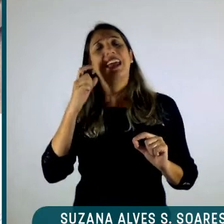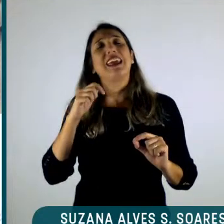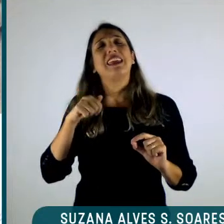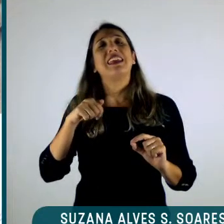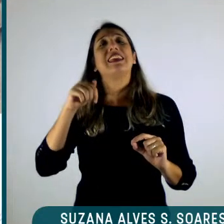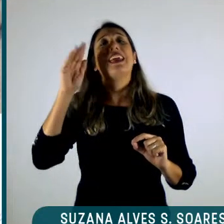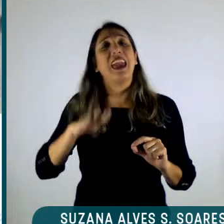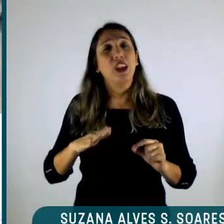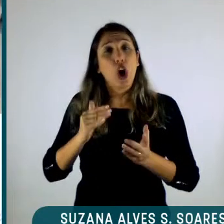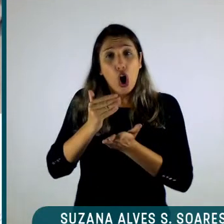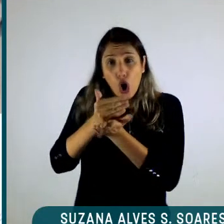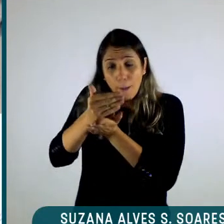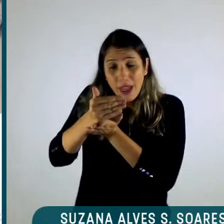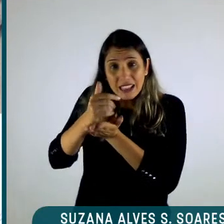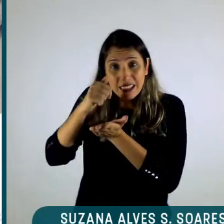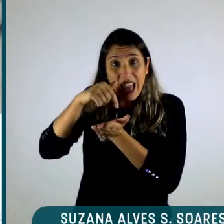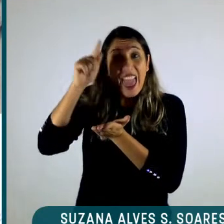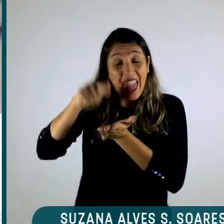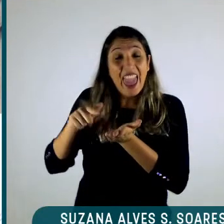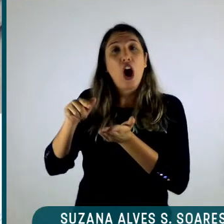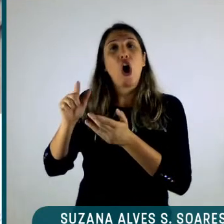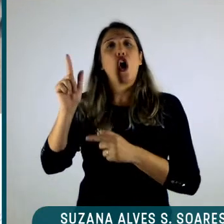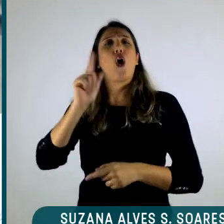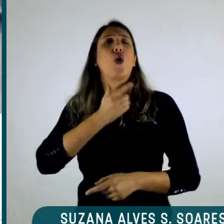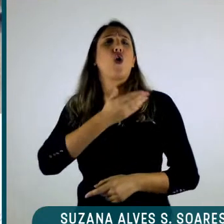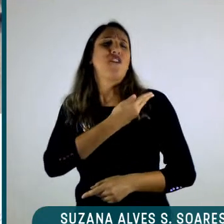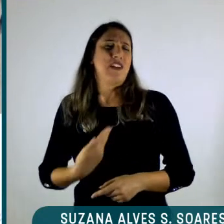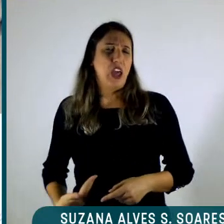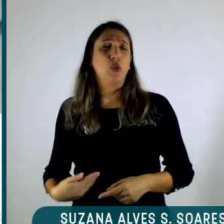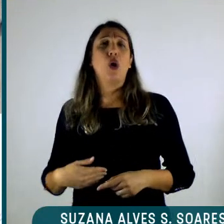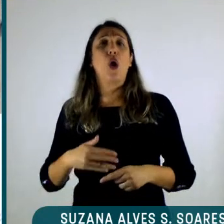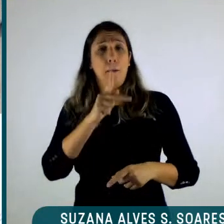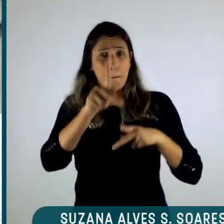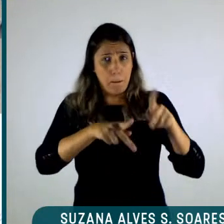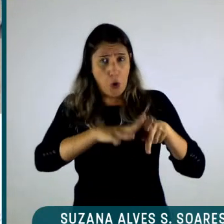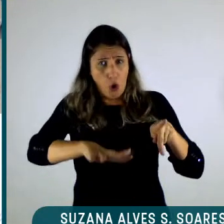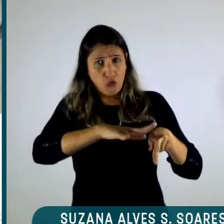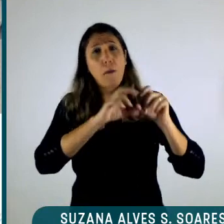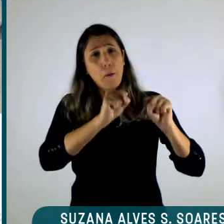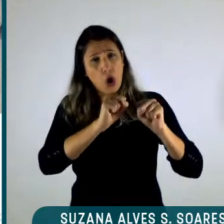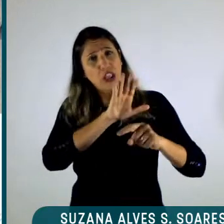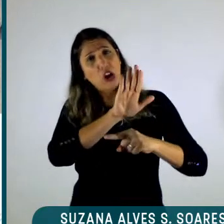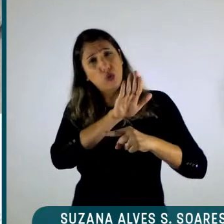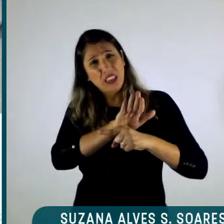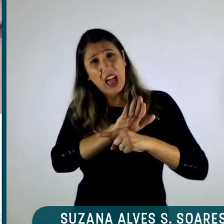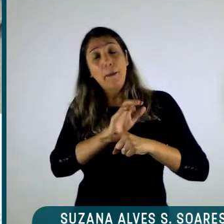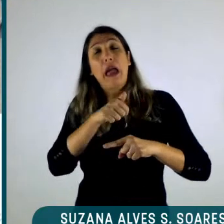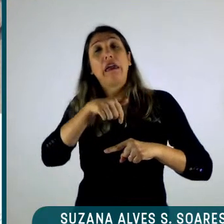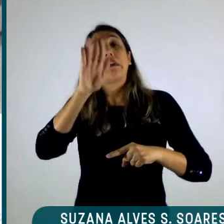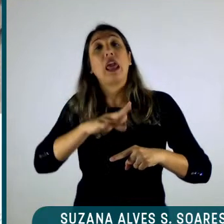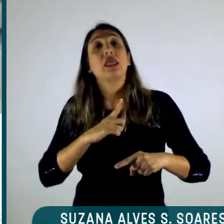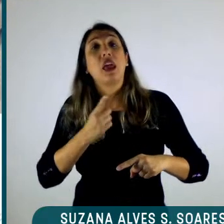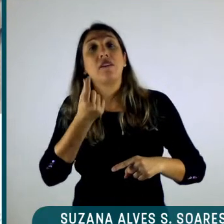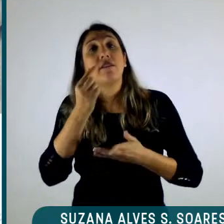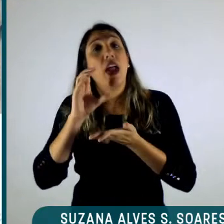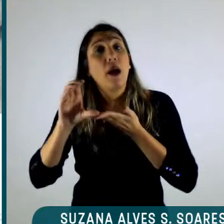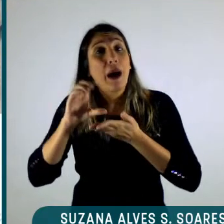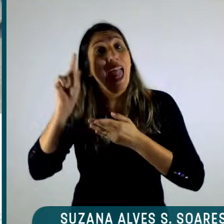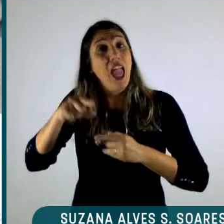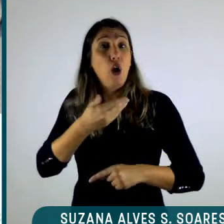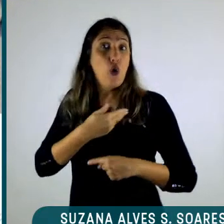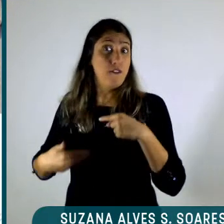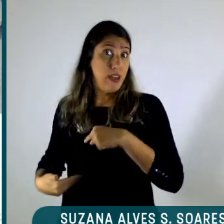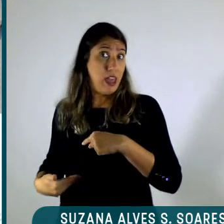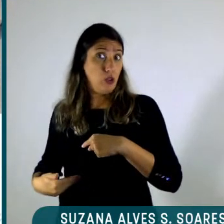I think this should begin with the authorities. Population has to help, but those that have the money